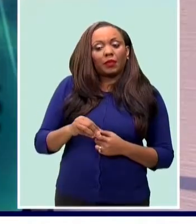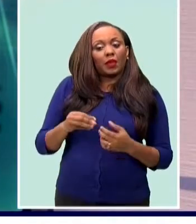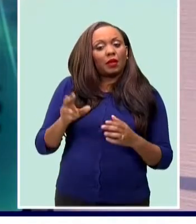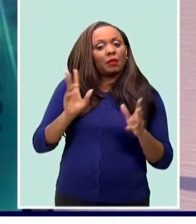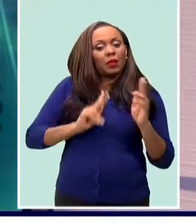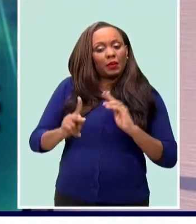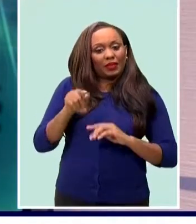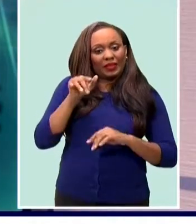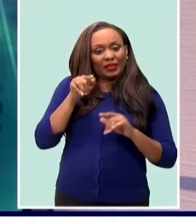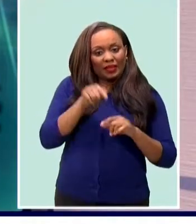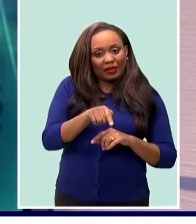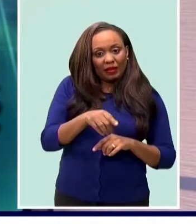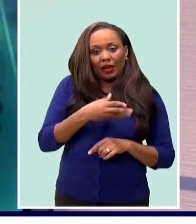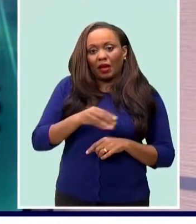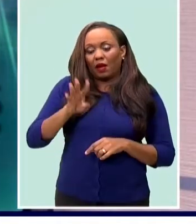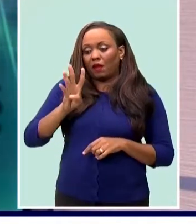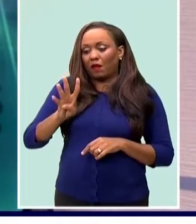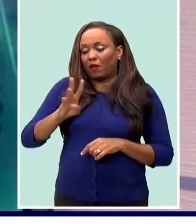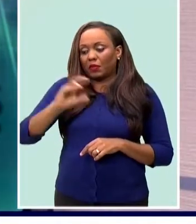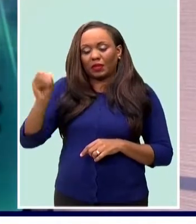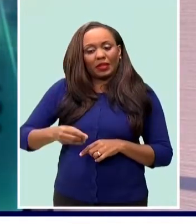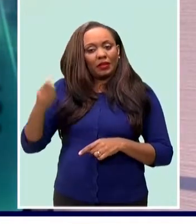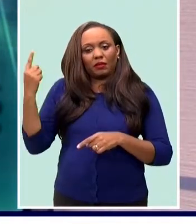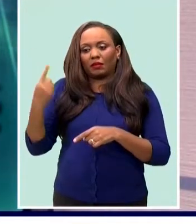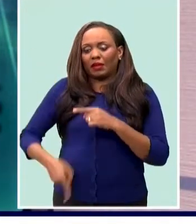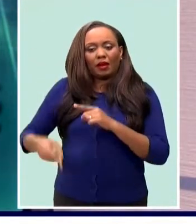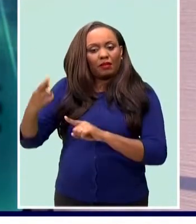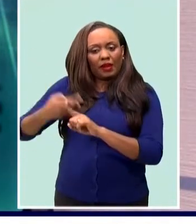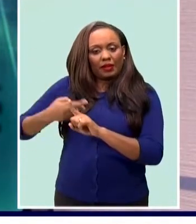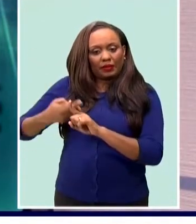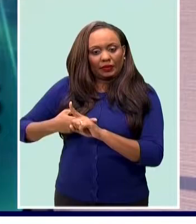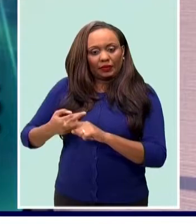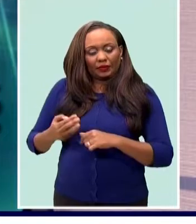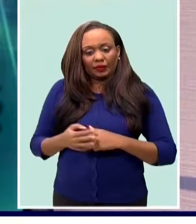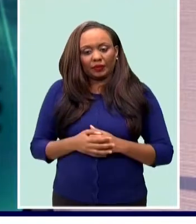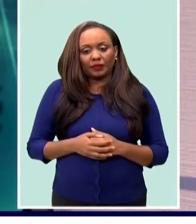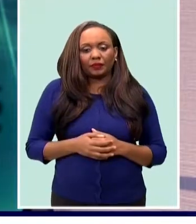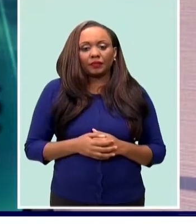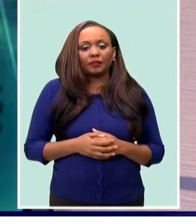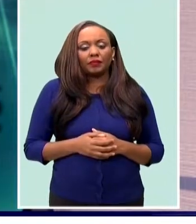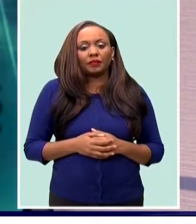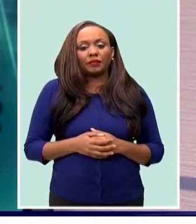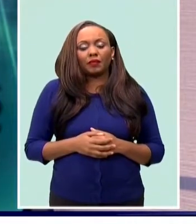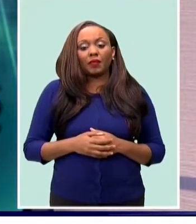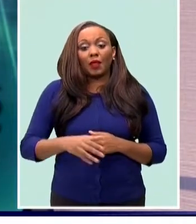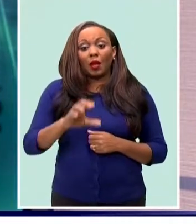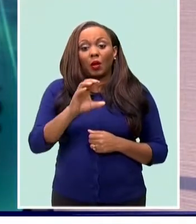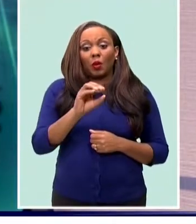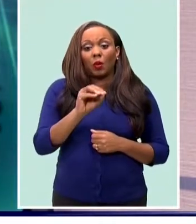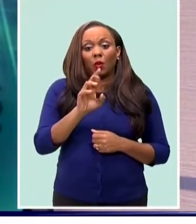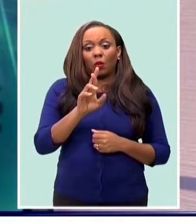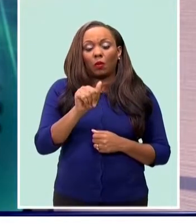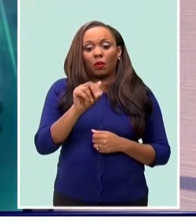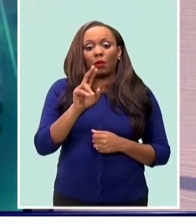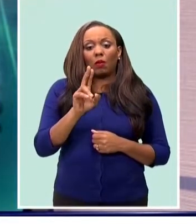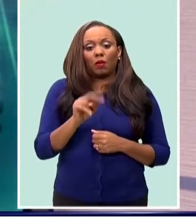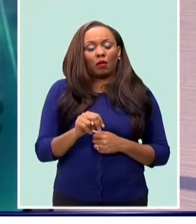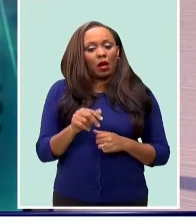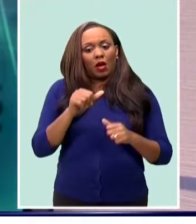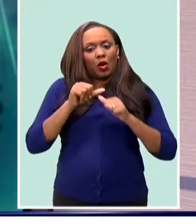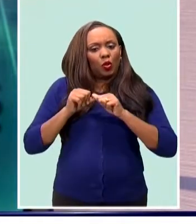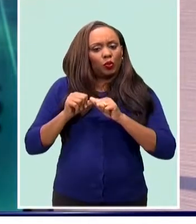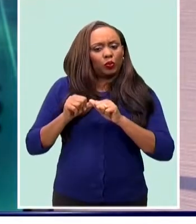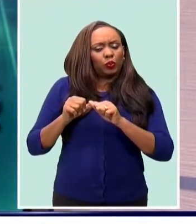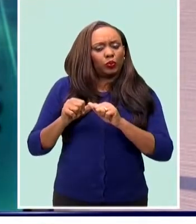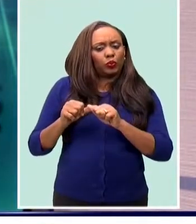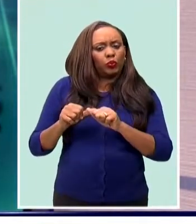while 4% cannot be leased. Well, local manufacturer Oran Limited has stood the test of time, and its chief